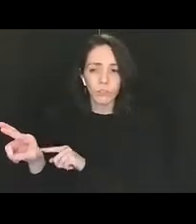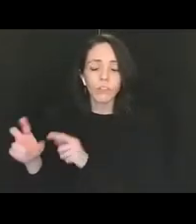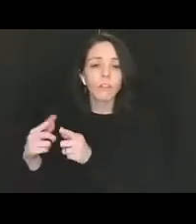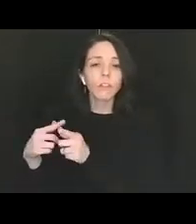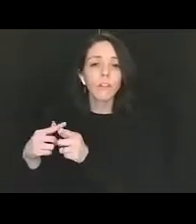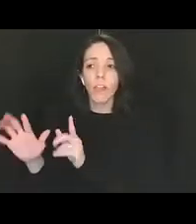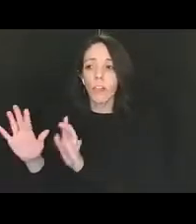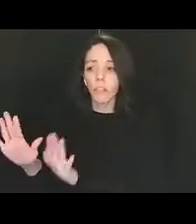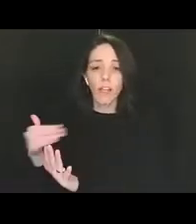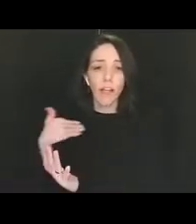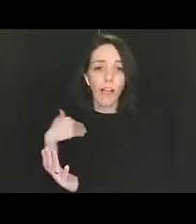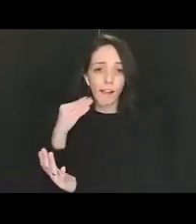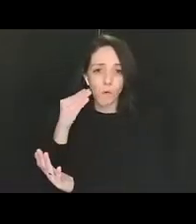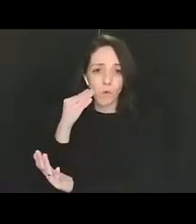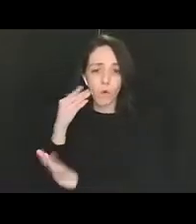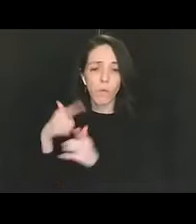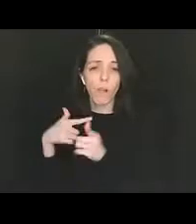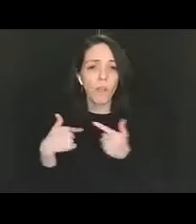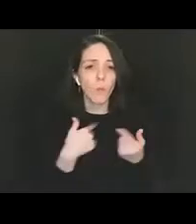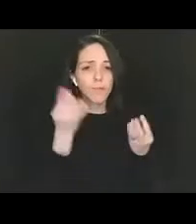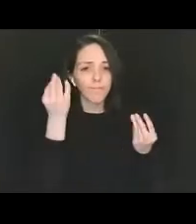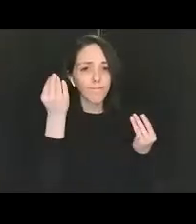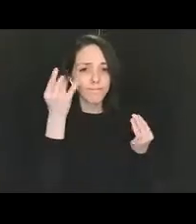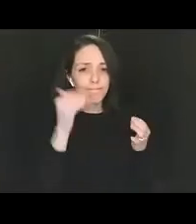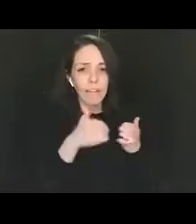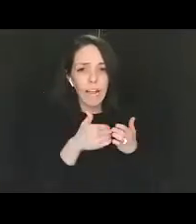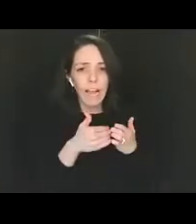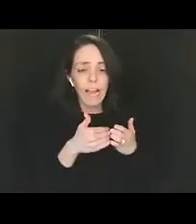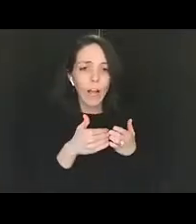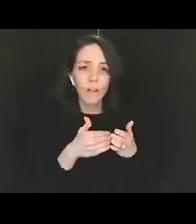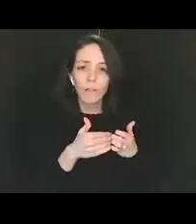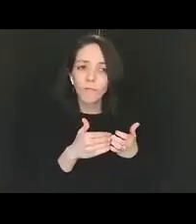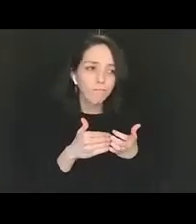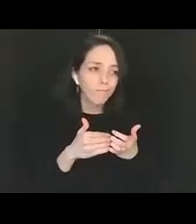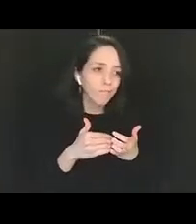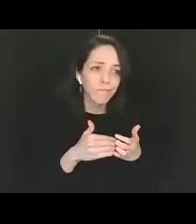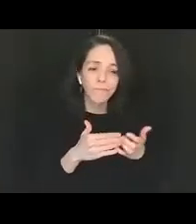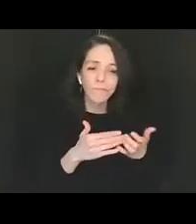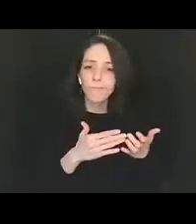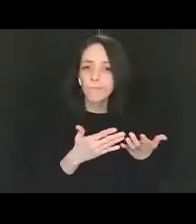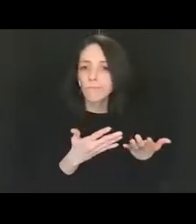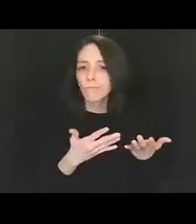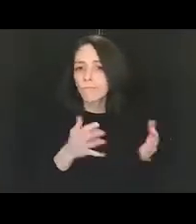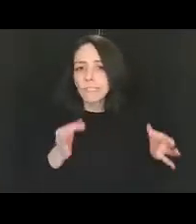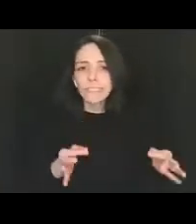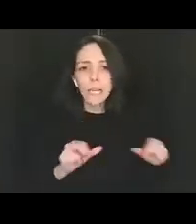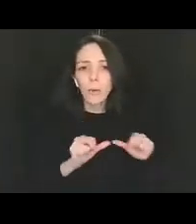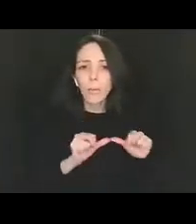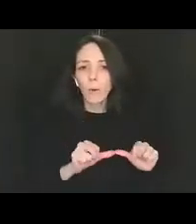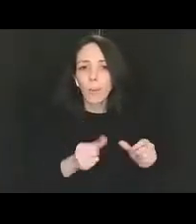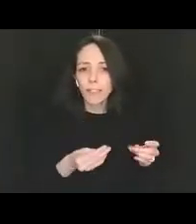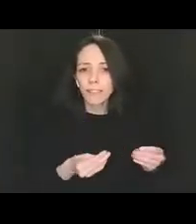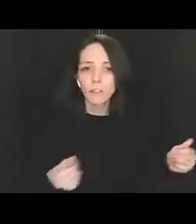permanent housing. It'll take some years, and then what happens? So yeah, I hope you take that